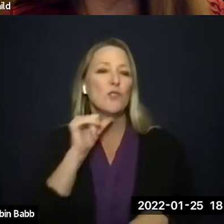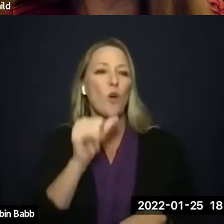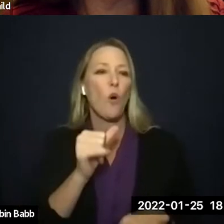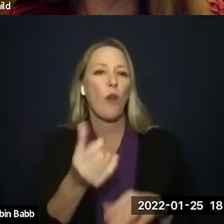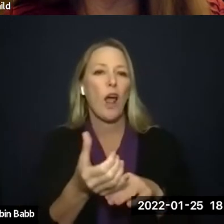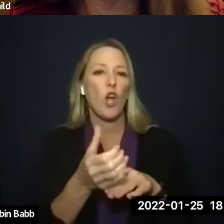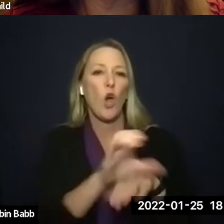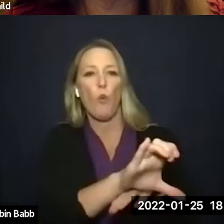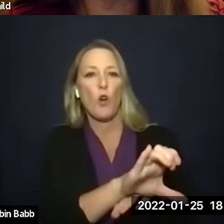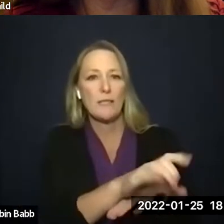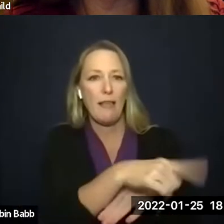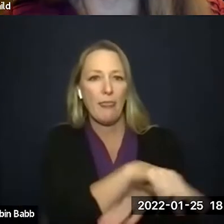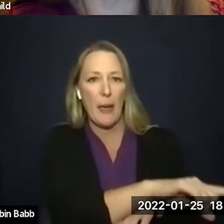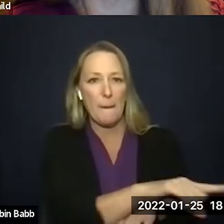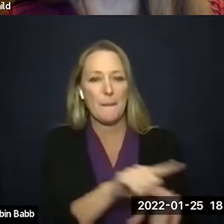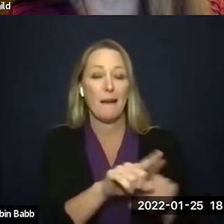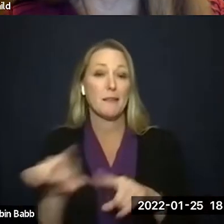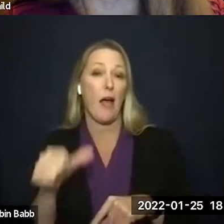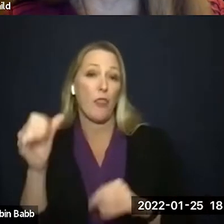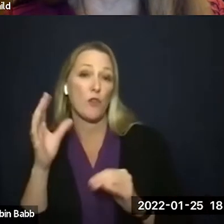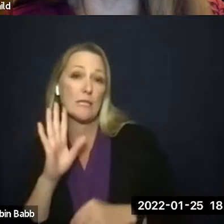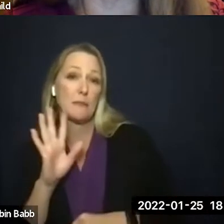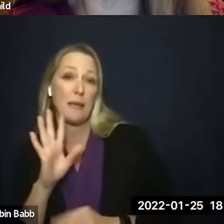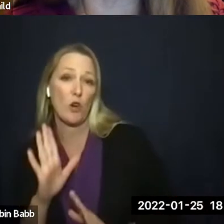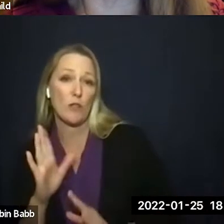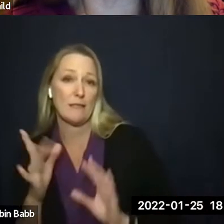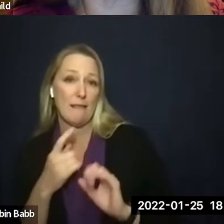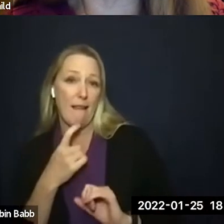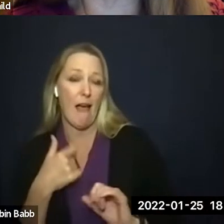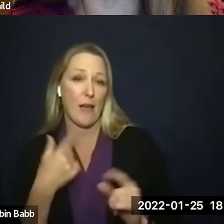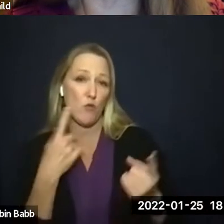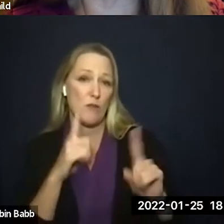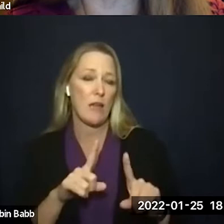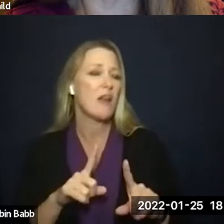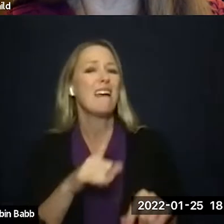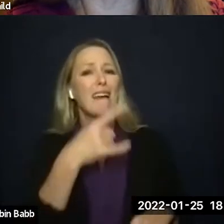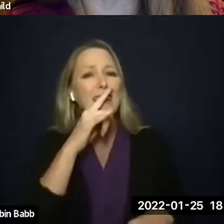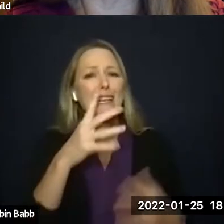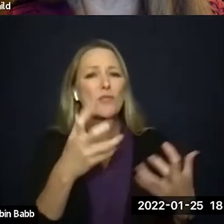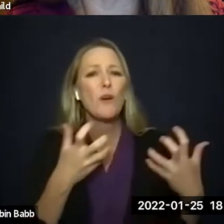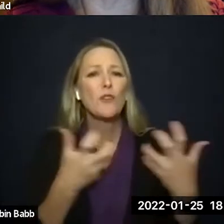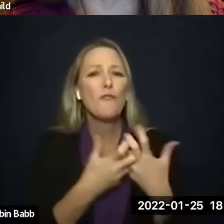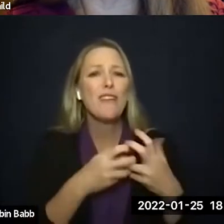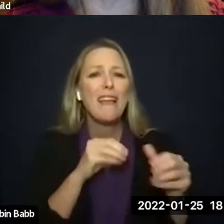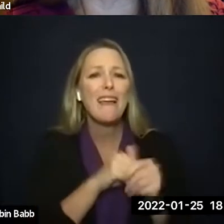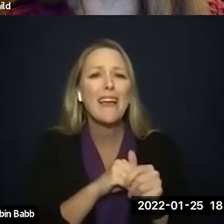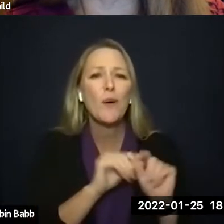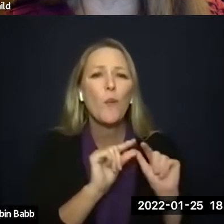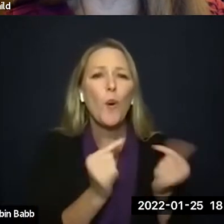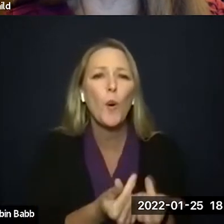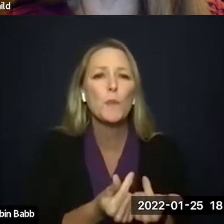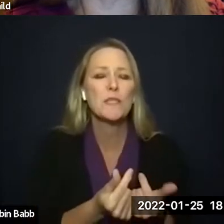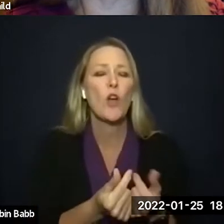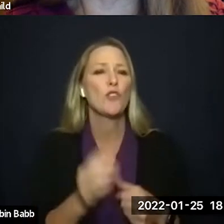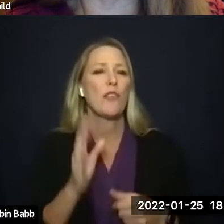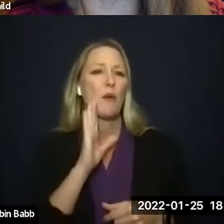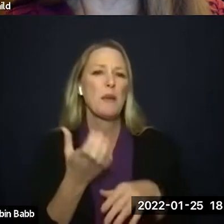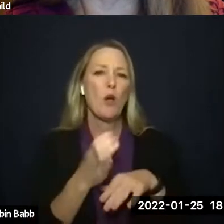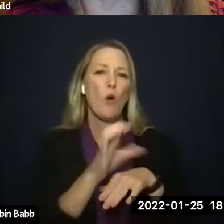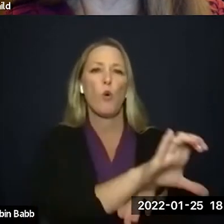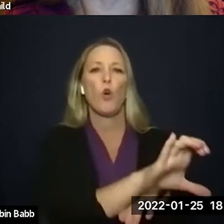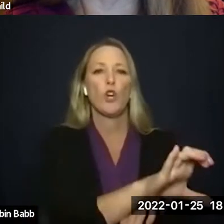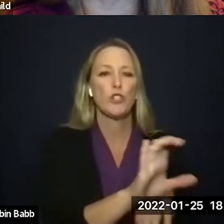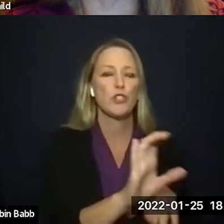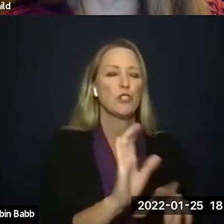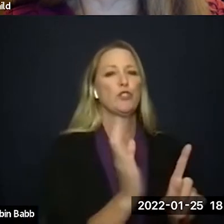another speaker said and i agree with kids just want to fit in so they're being coerced to take